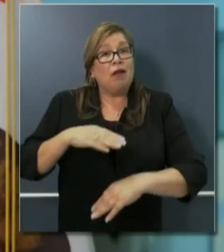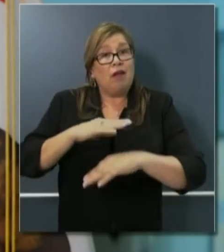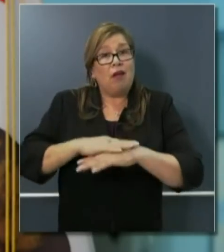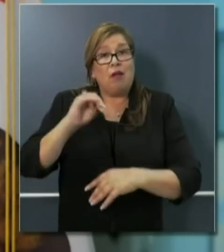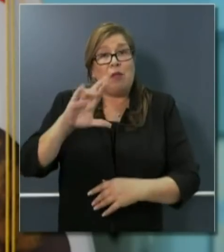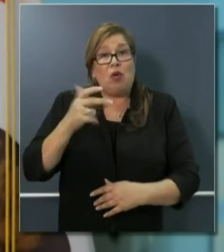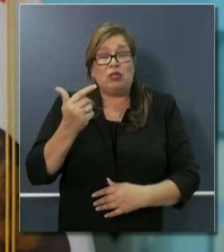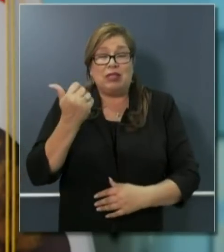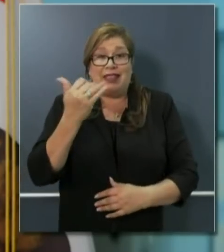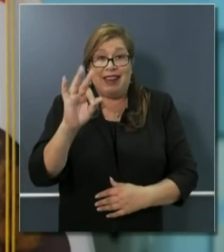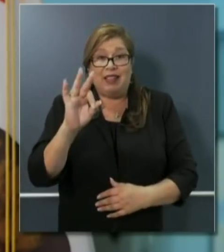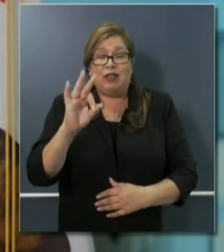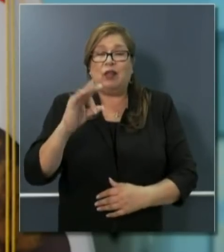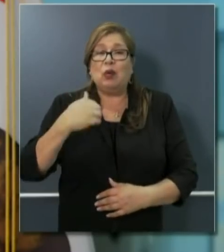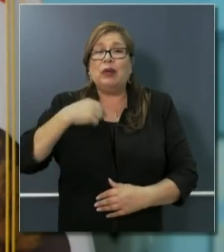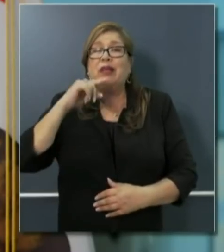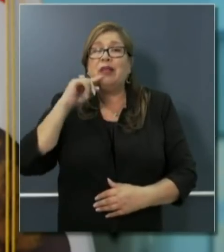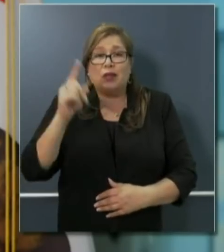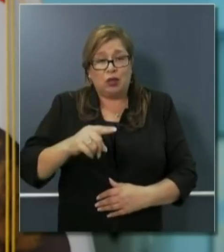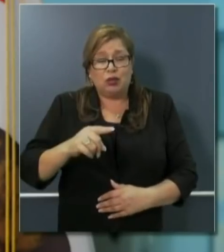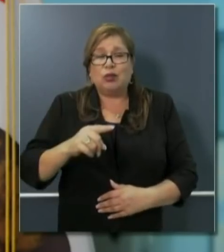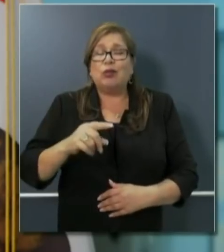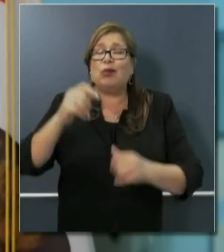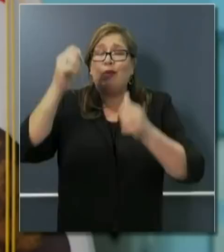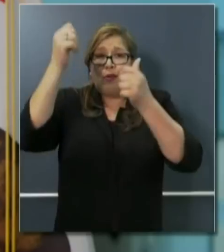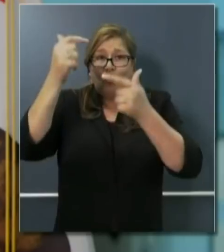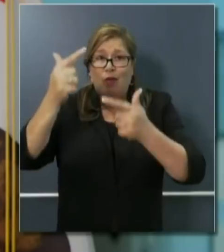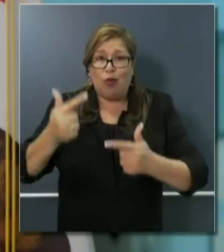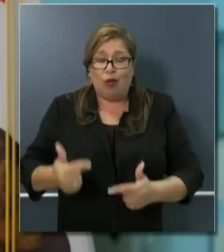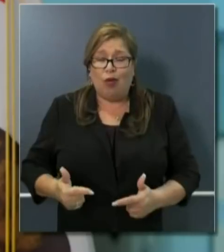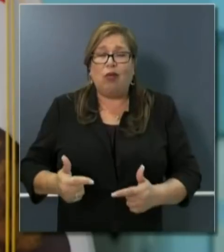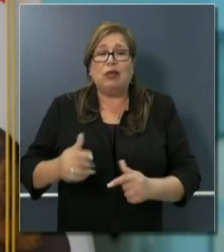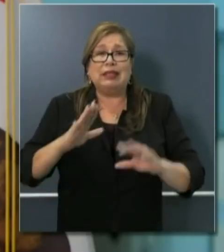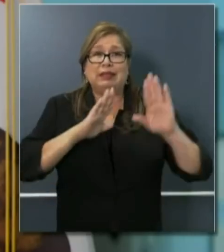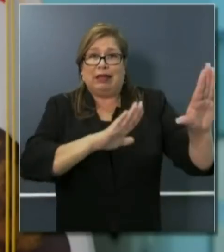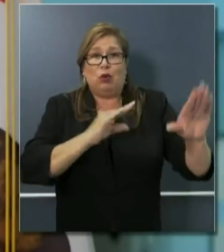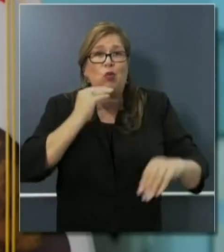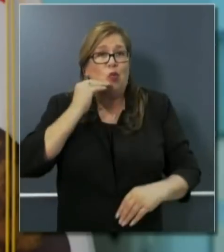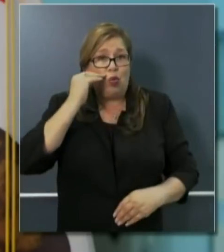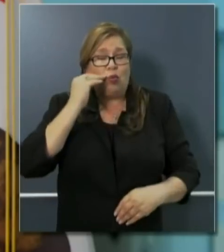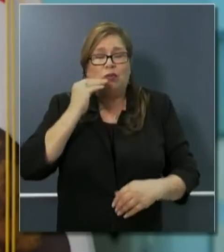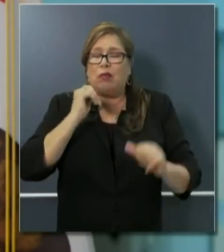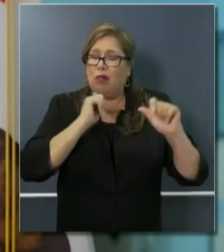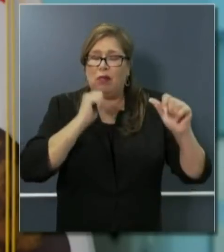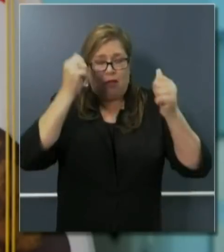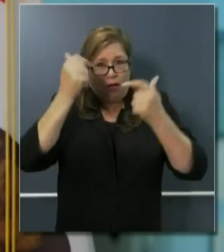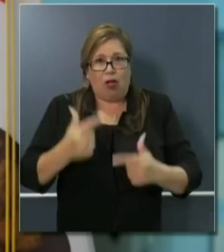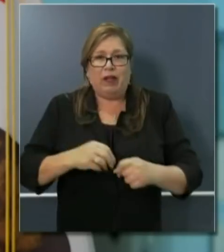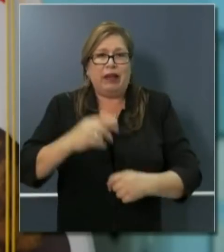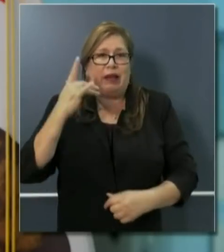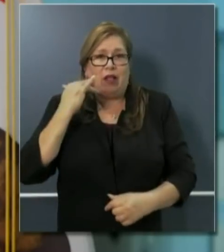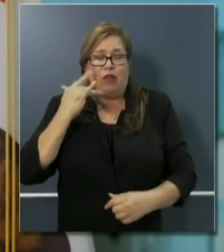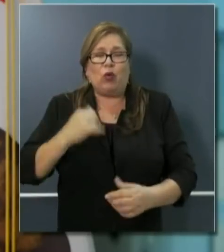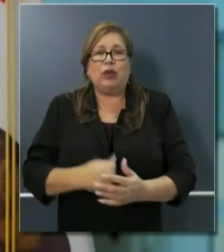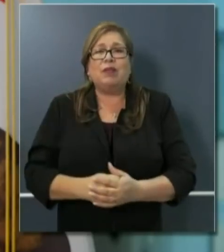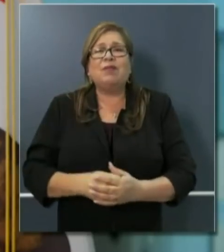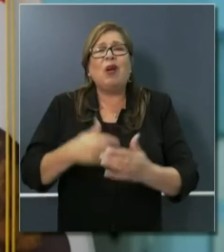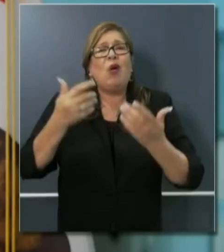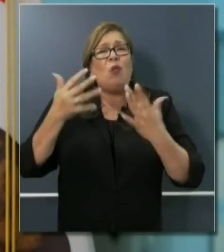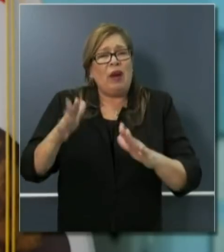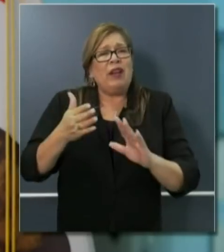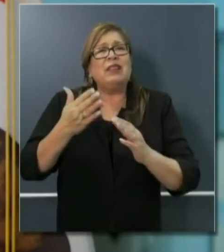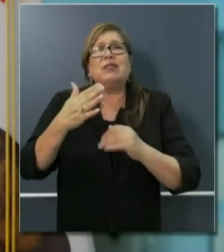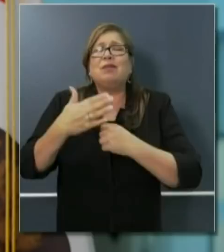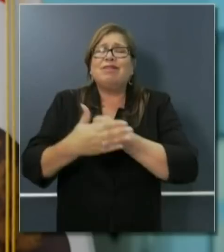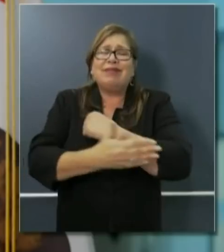issued the stay-at-home efforts across the state, augmenting what lots of local partners did as